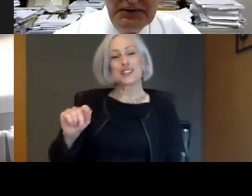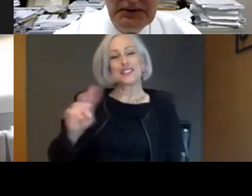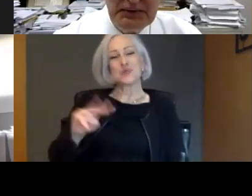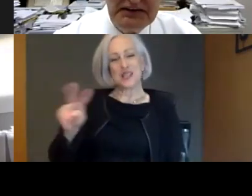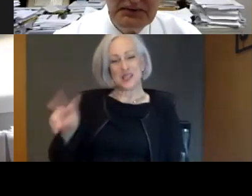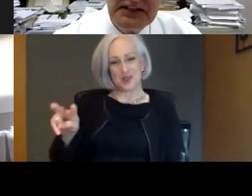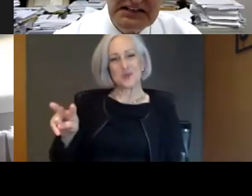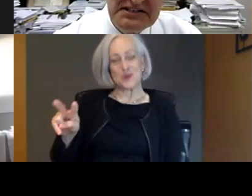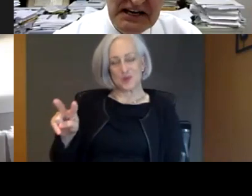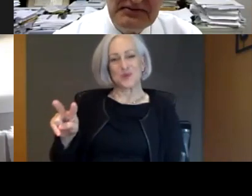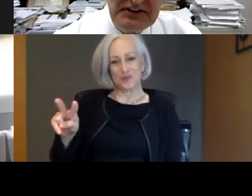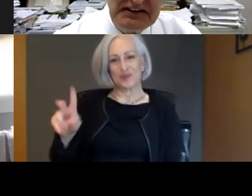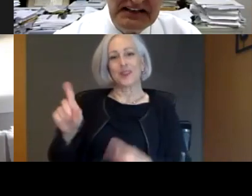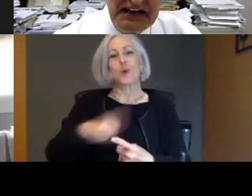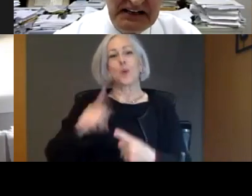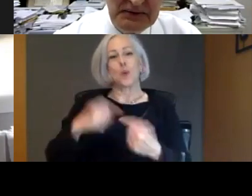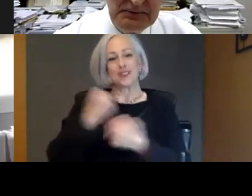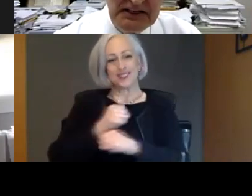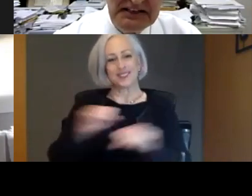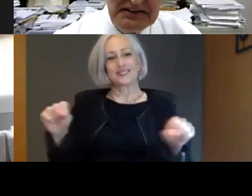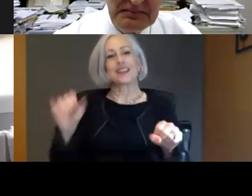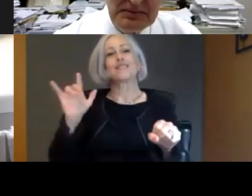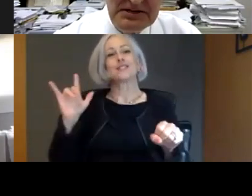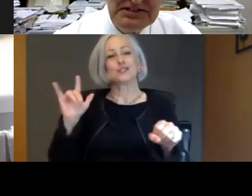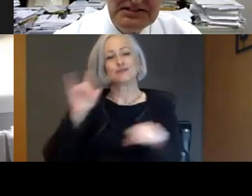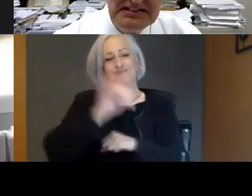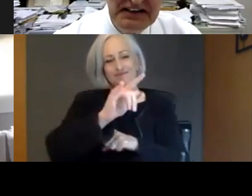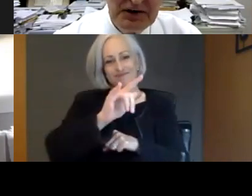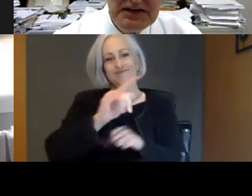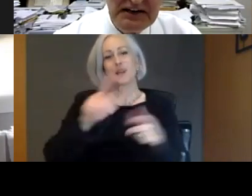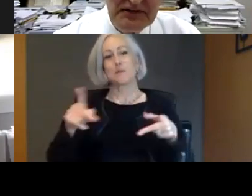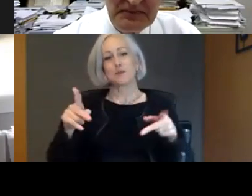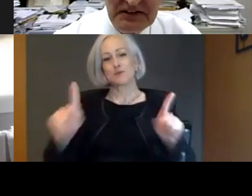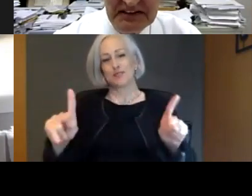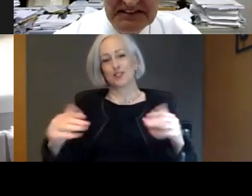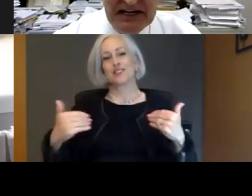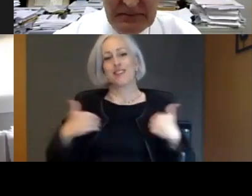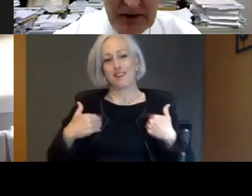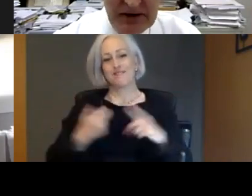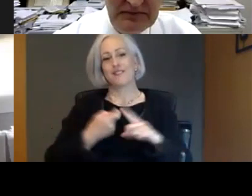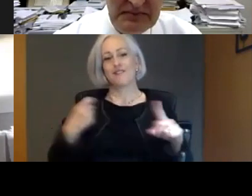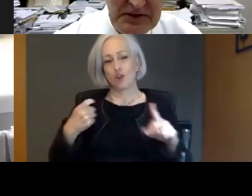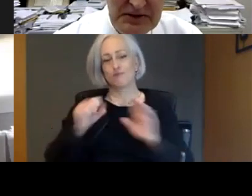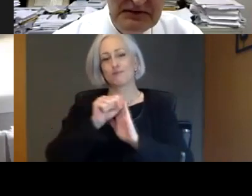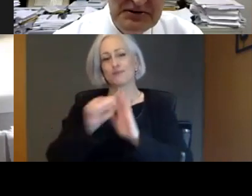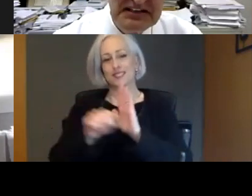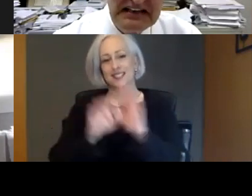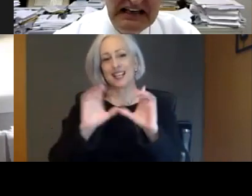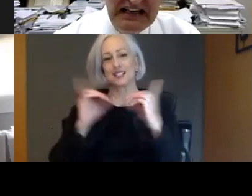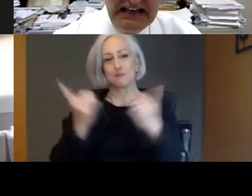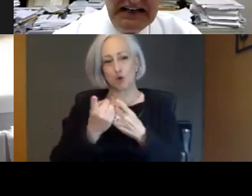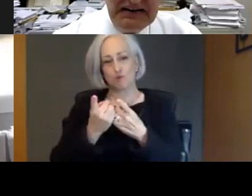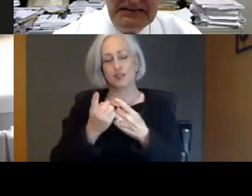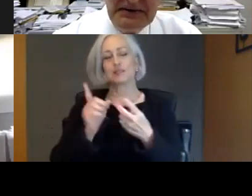2022, when it is safe and when we get the permission, okay, from the State Department, from the